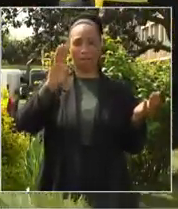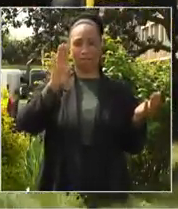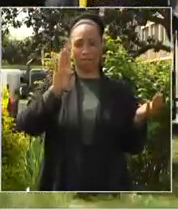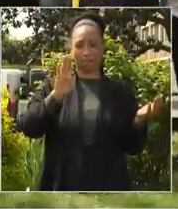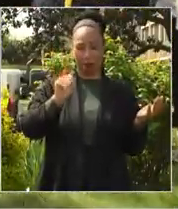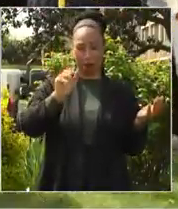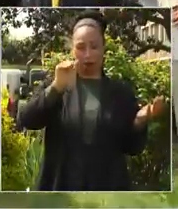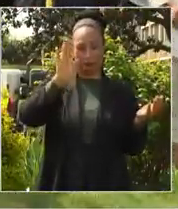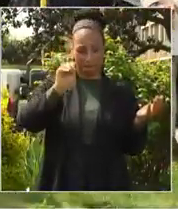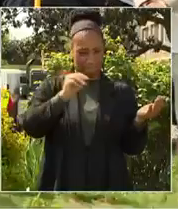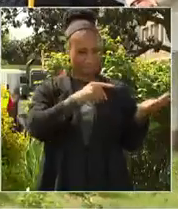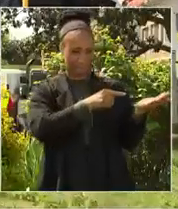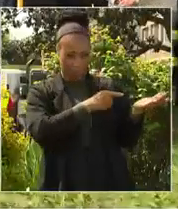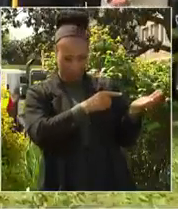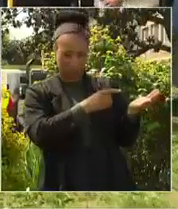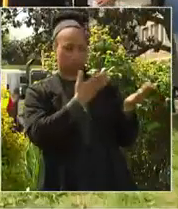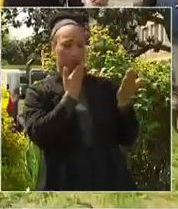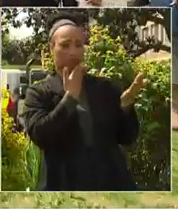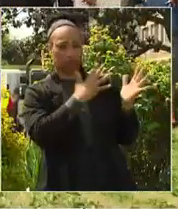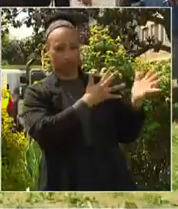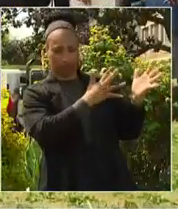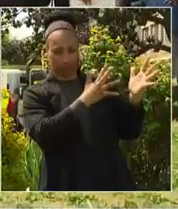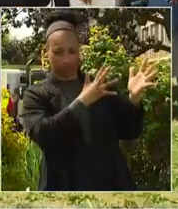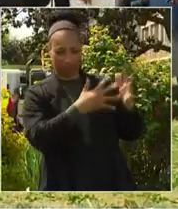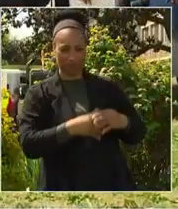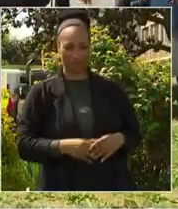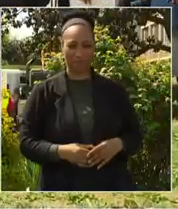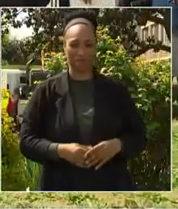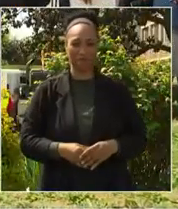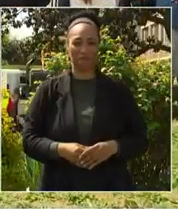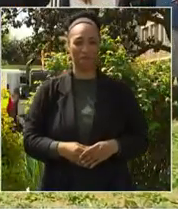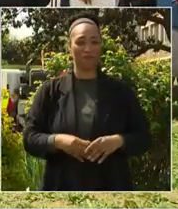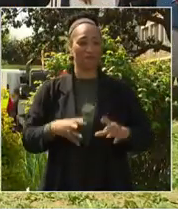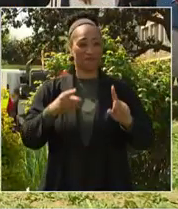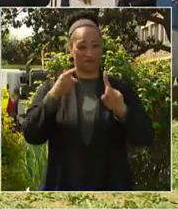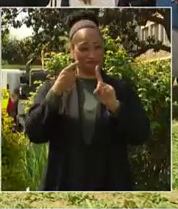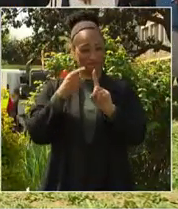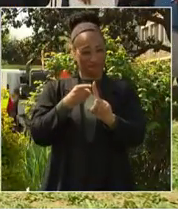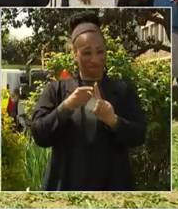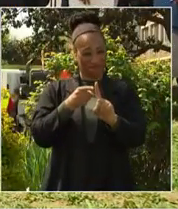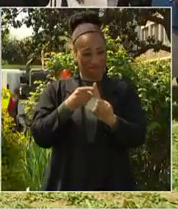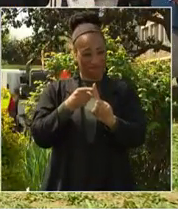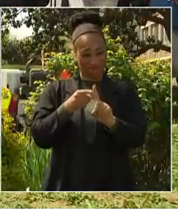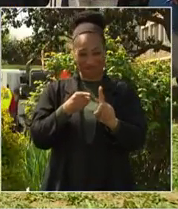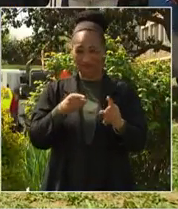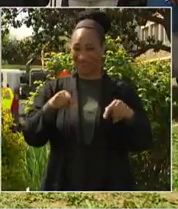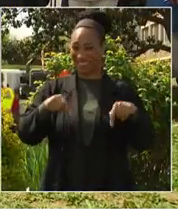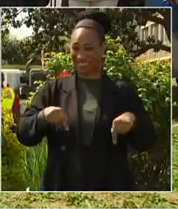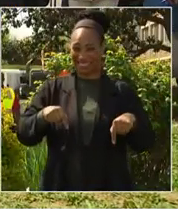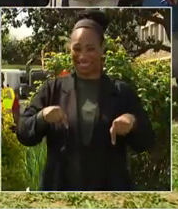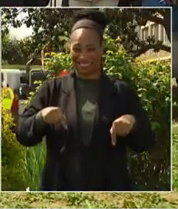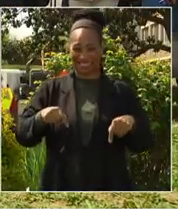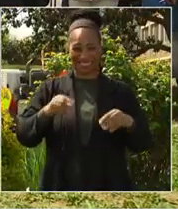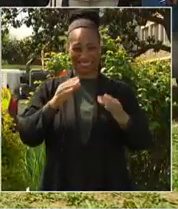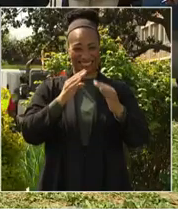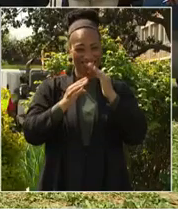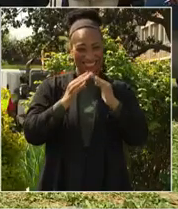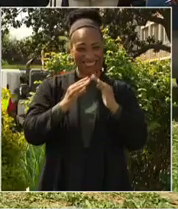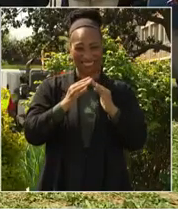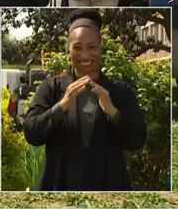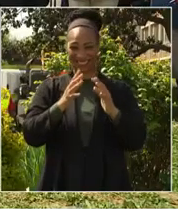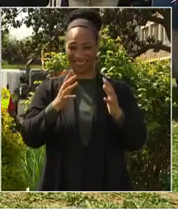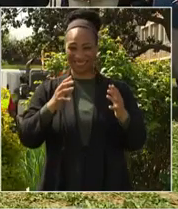So this is our city, and we all play a role in keeping it beautiful. And I want to